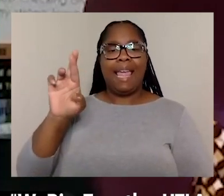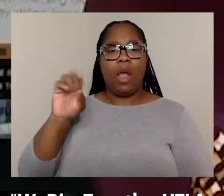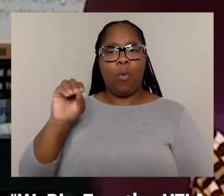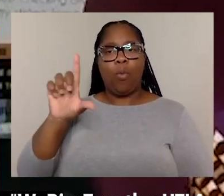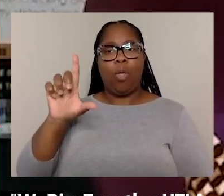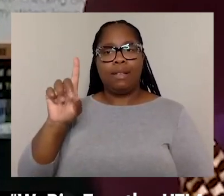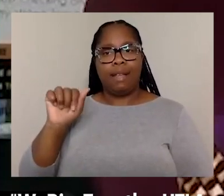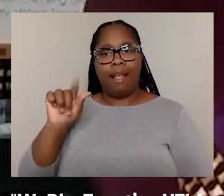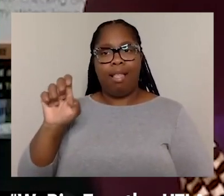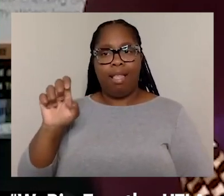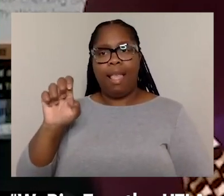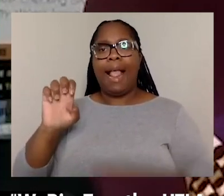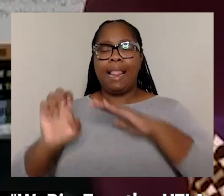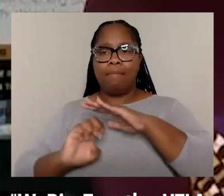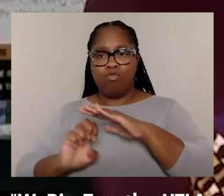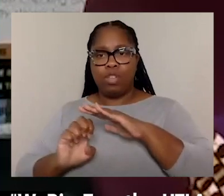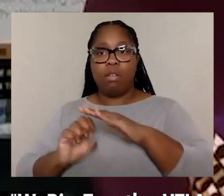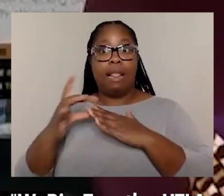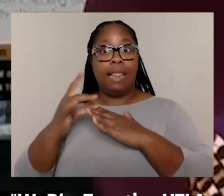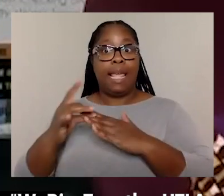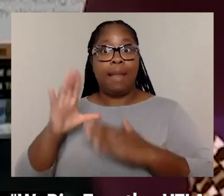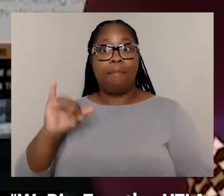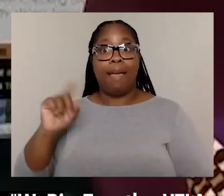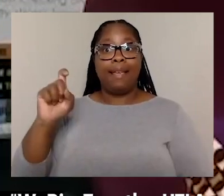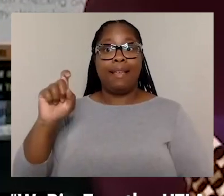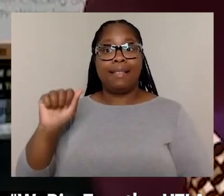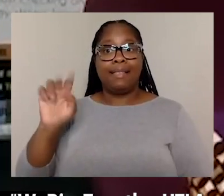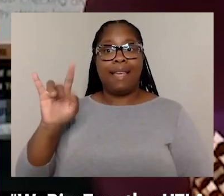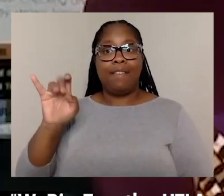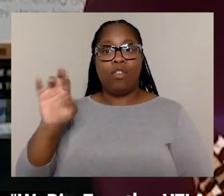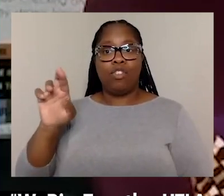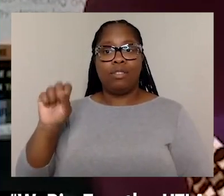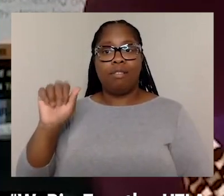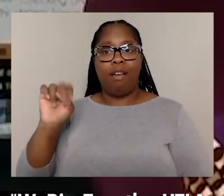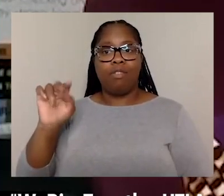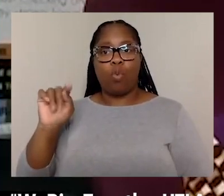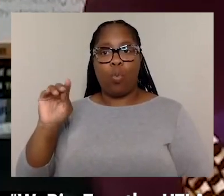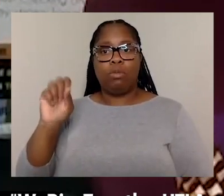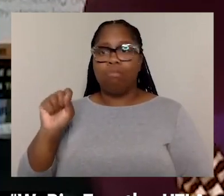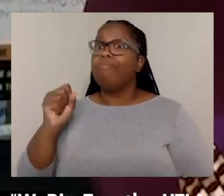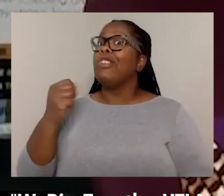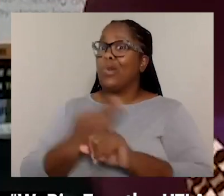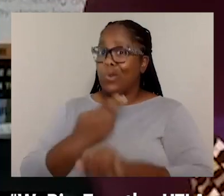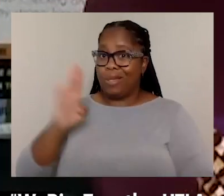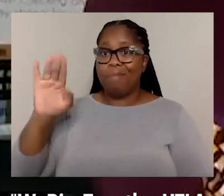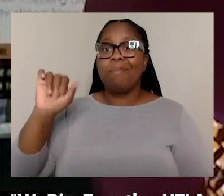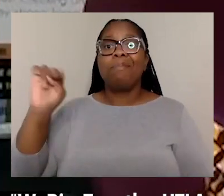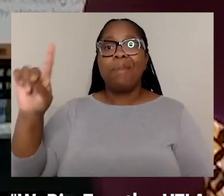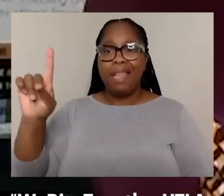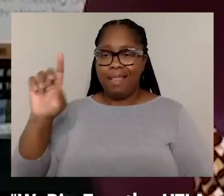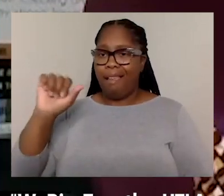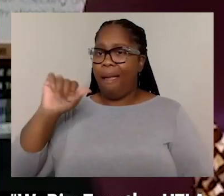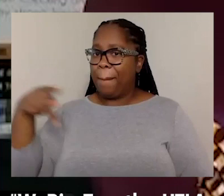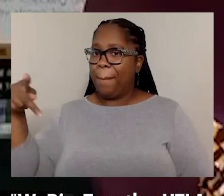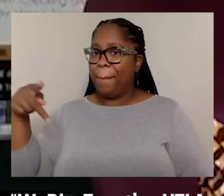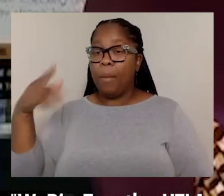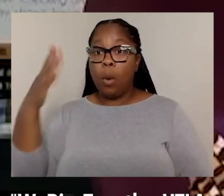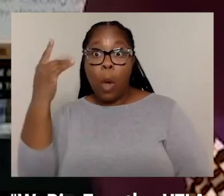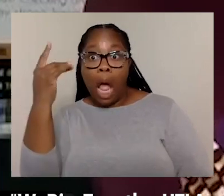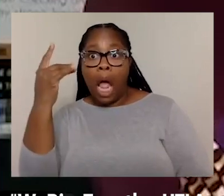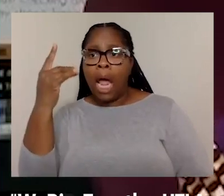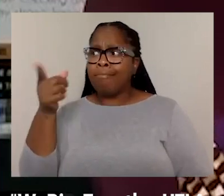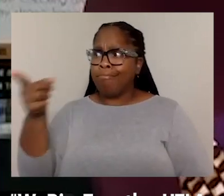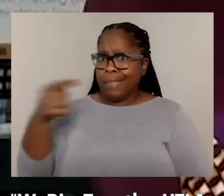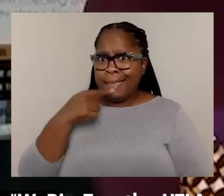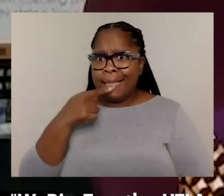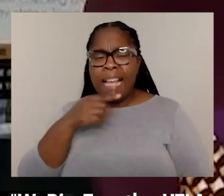Santos, is using the Band app for their CAT team. And he says it lets our members have a voice in what happens at our